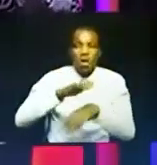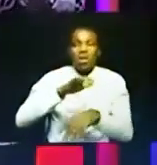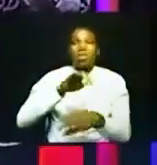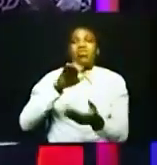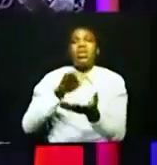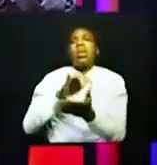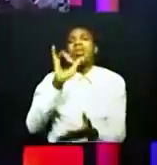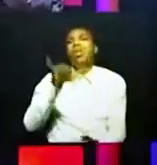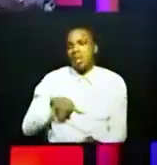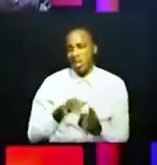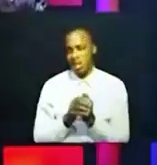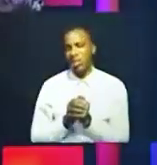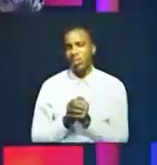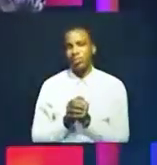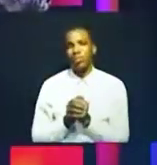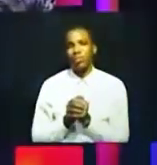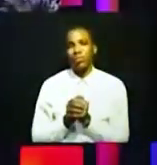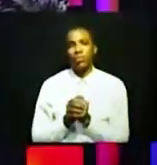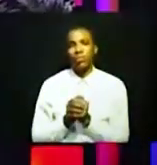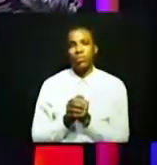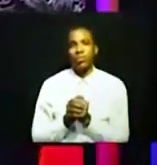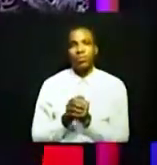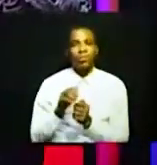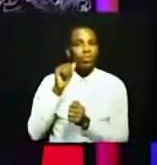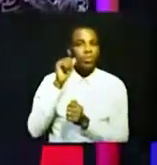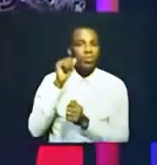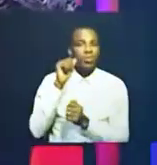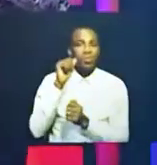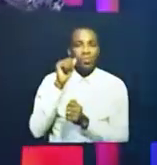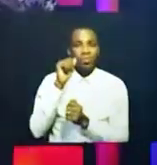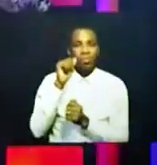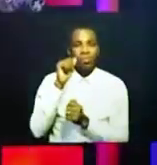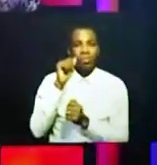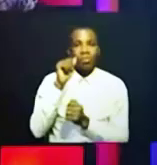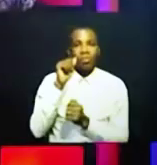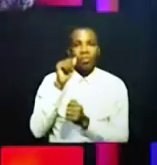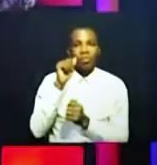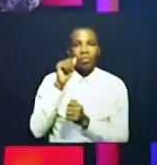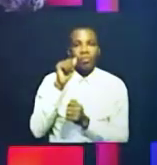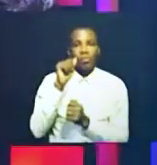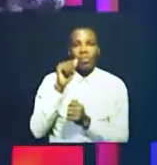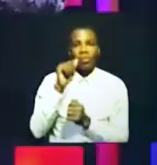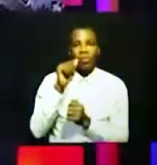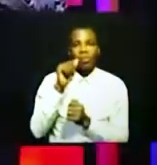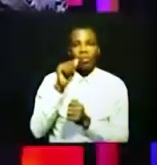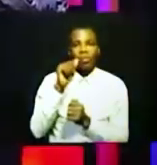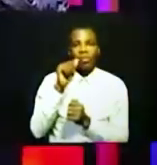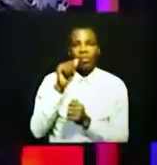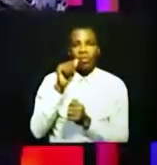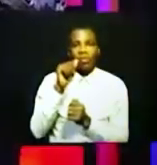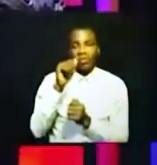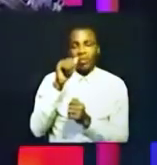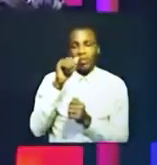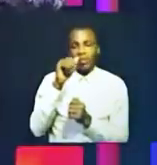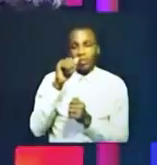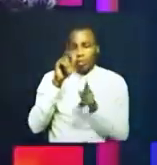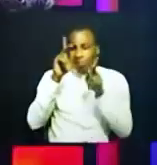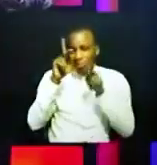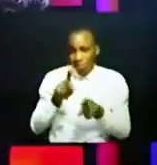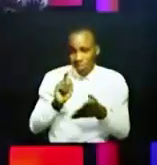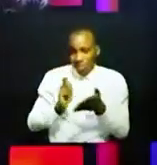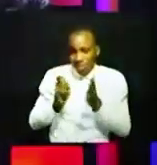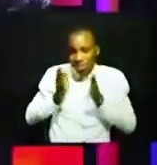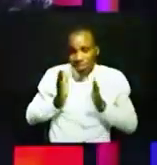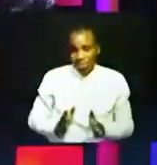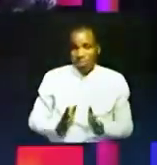And Nancy Van Pelt, the author of To Have and To Hold, agree with